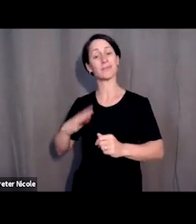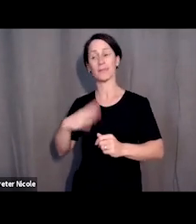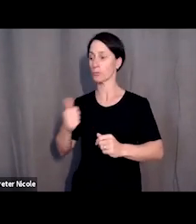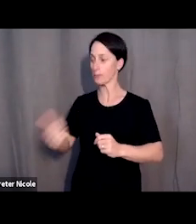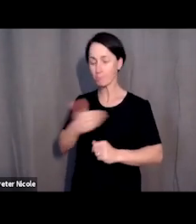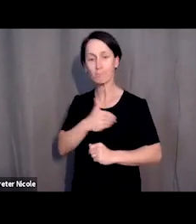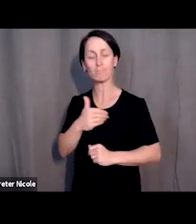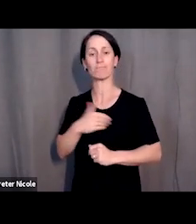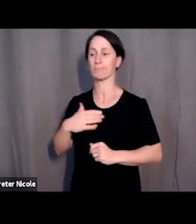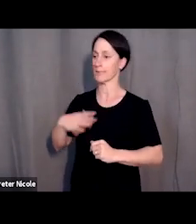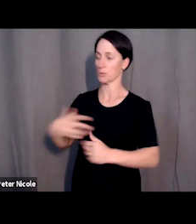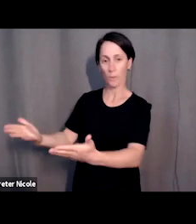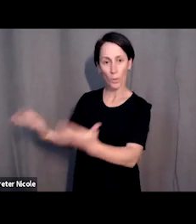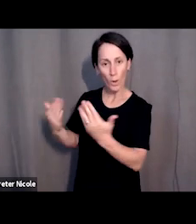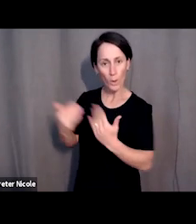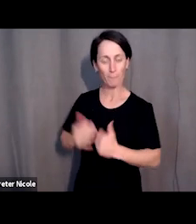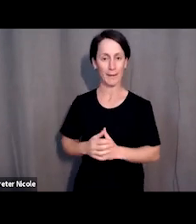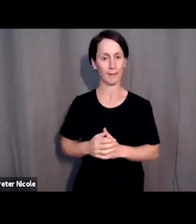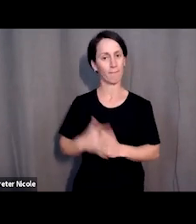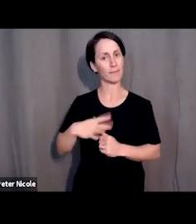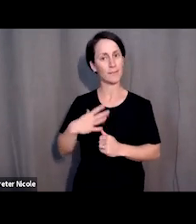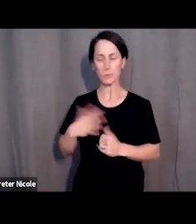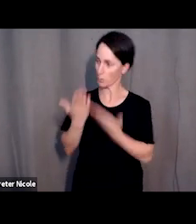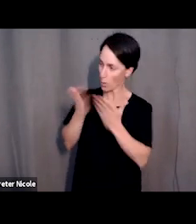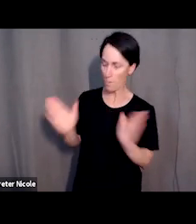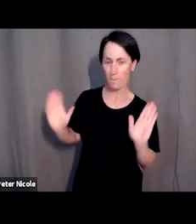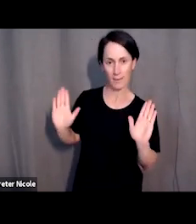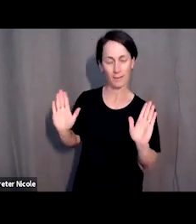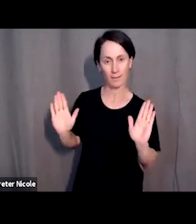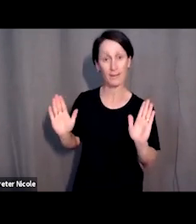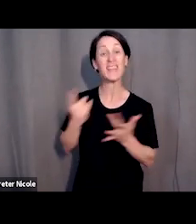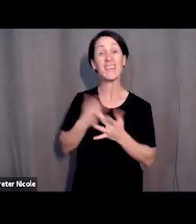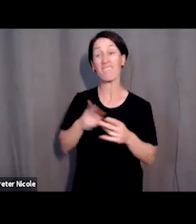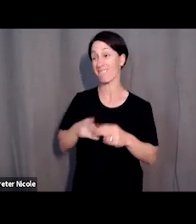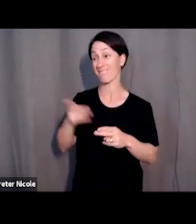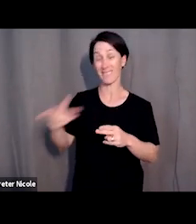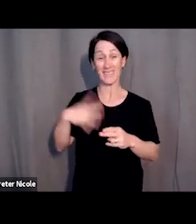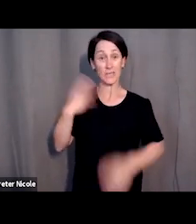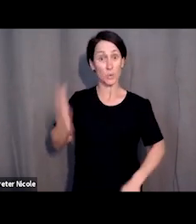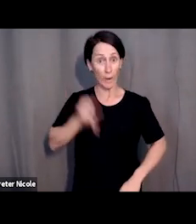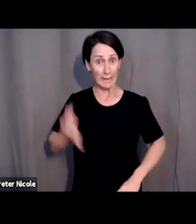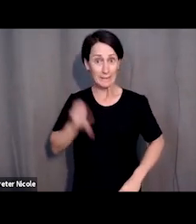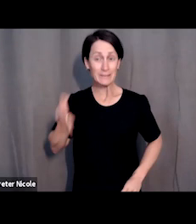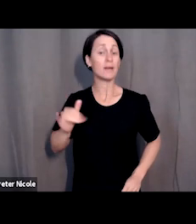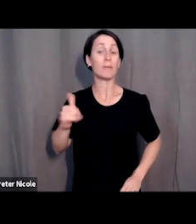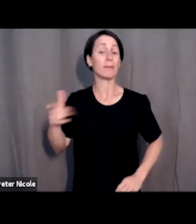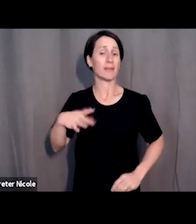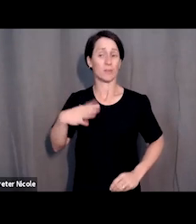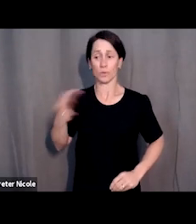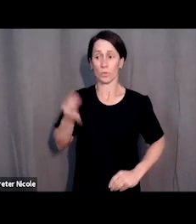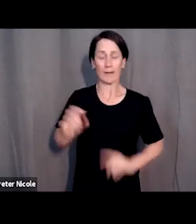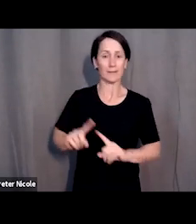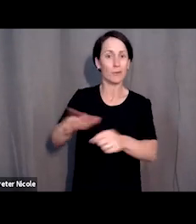was very welcoming and accommodating. If there was waiting, that there was somewhere they could wait where they could feel safe. They could